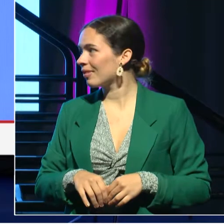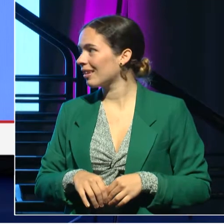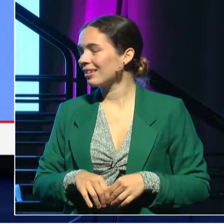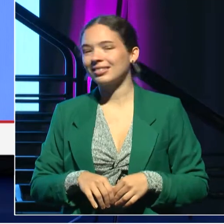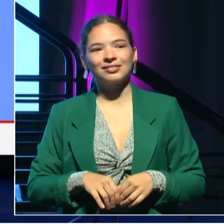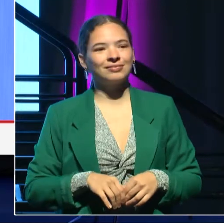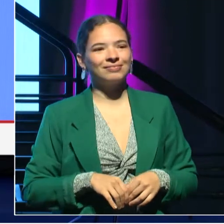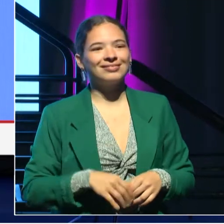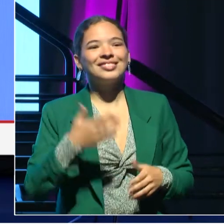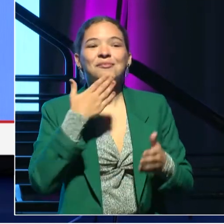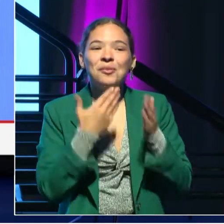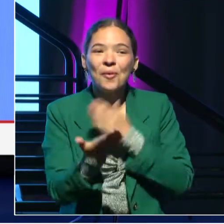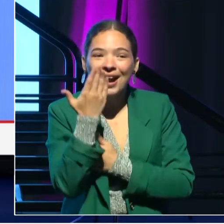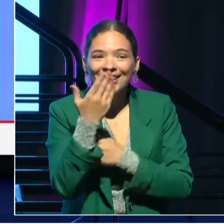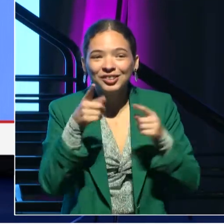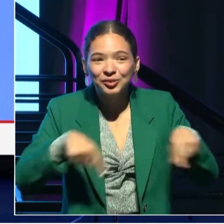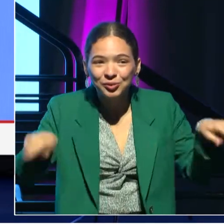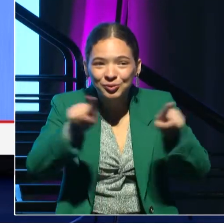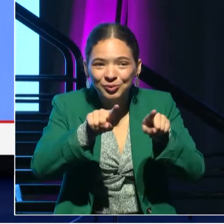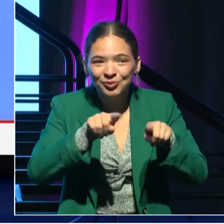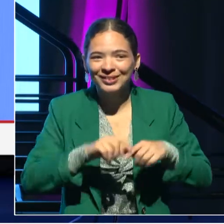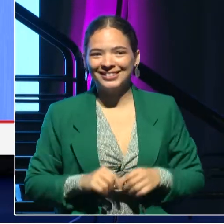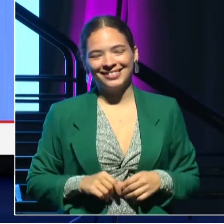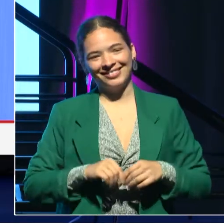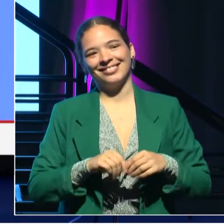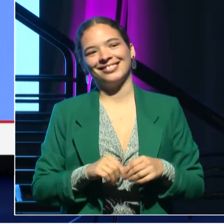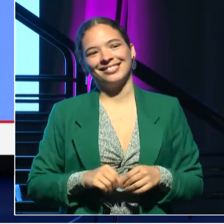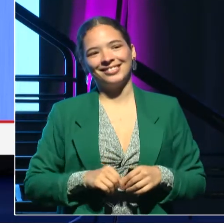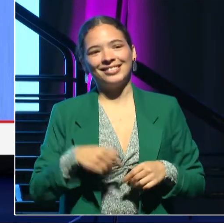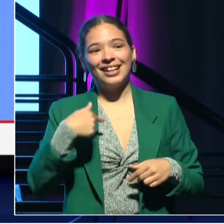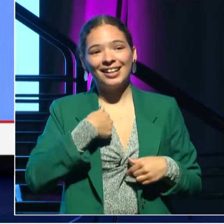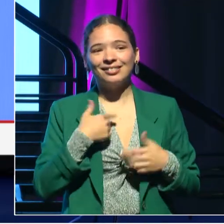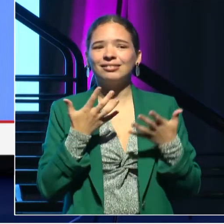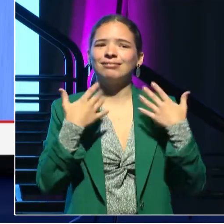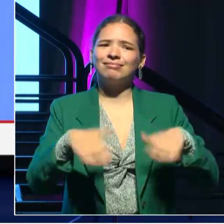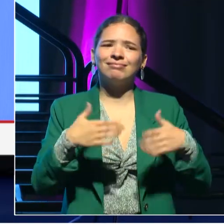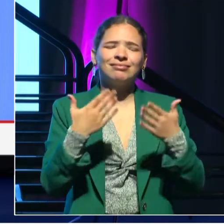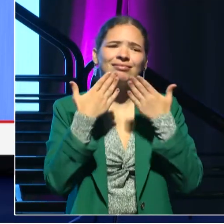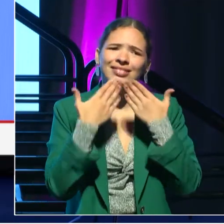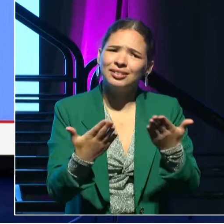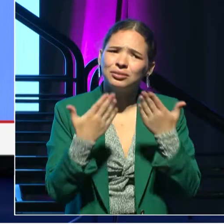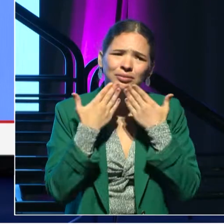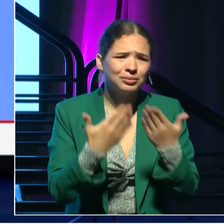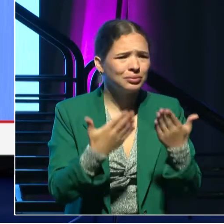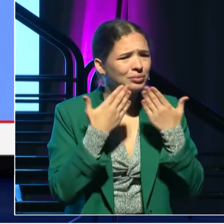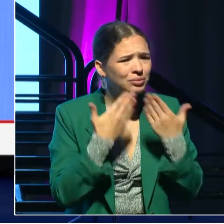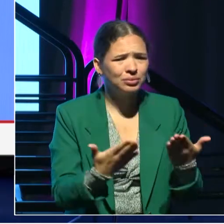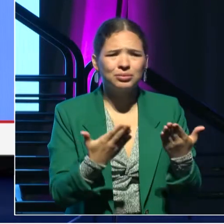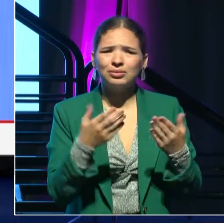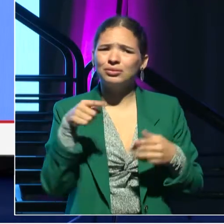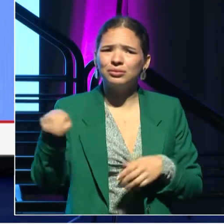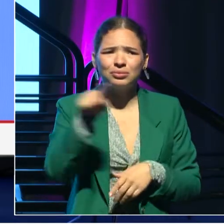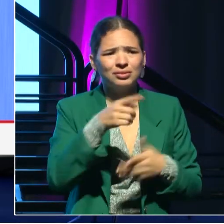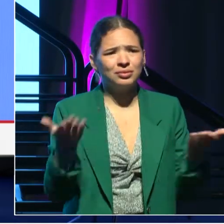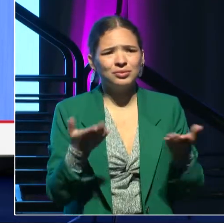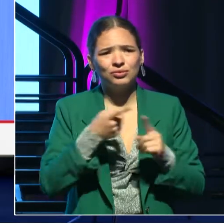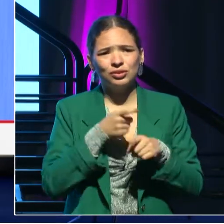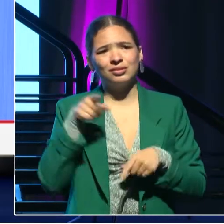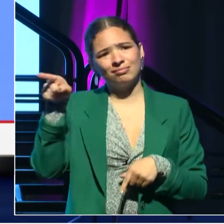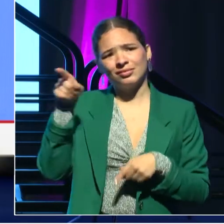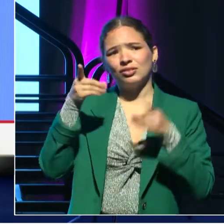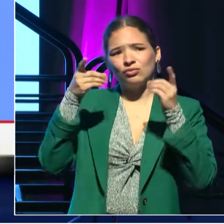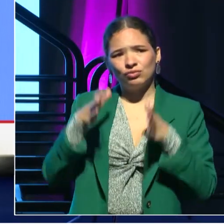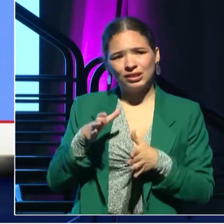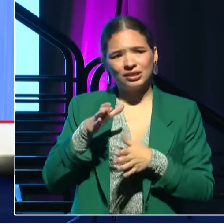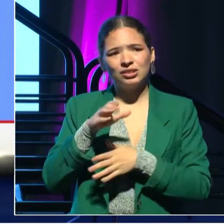Good morning, everyone. Thank you so much for those warm welcome remarks, Director Reyes. As the presenter